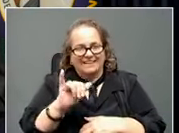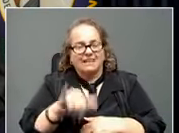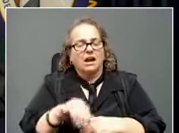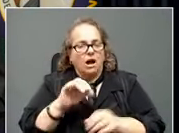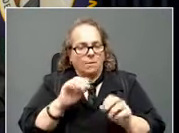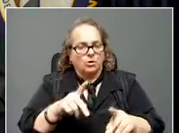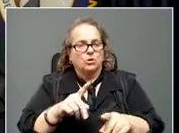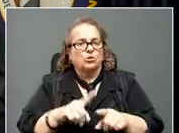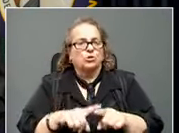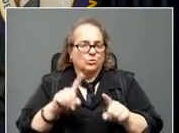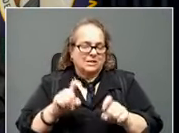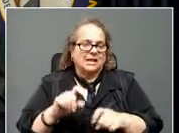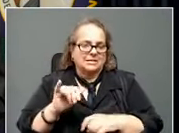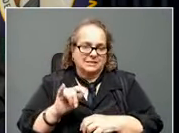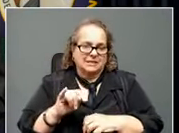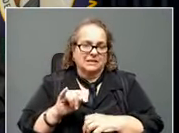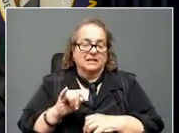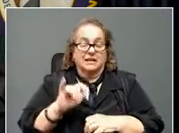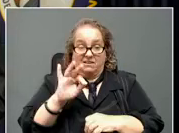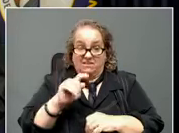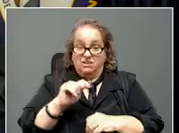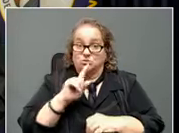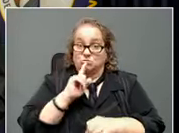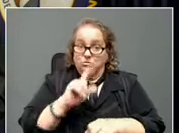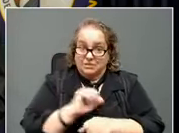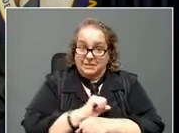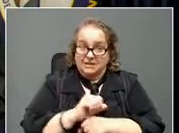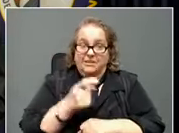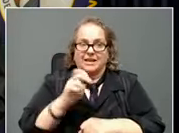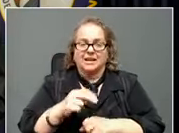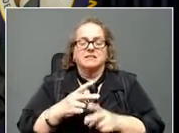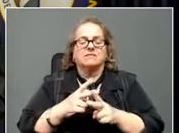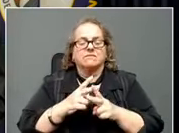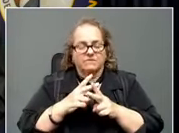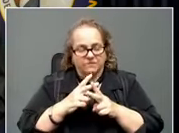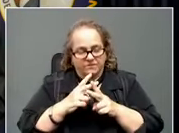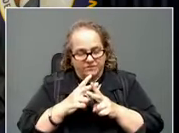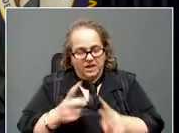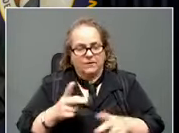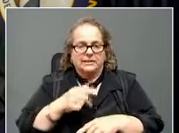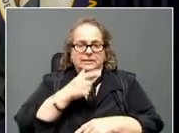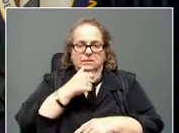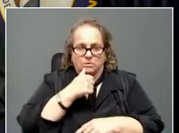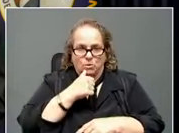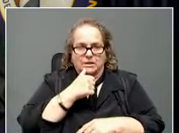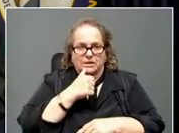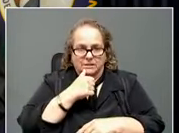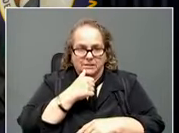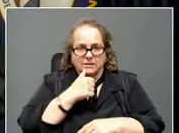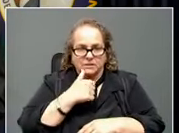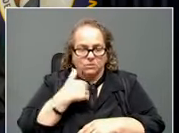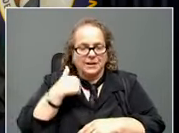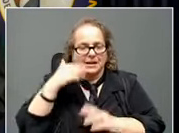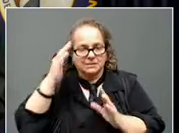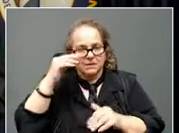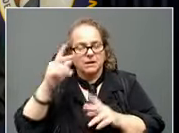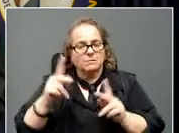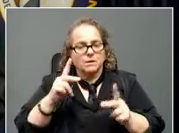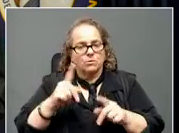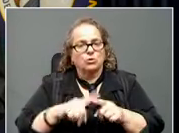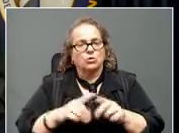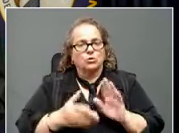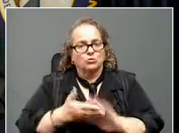But if this holds, it is very disappointing. We expect people to run these